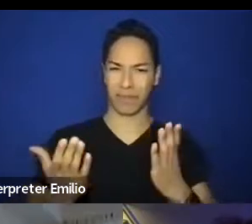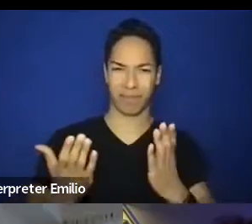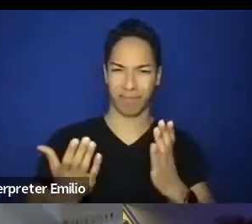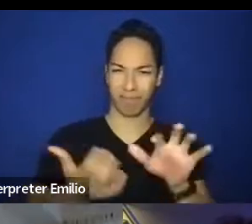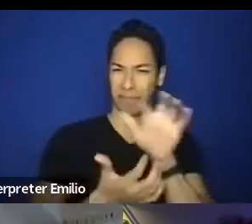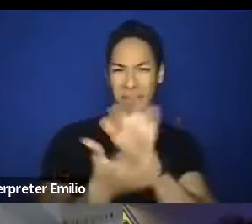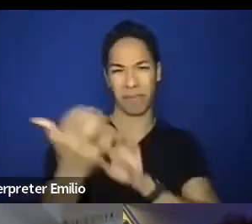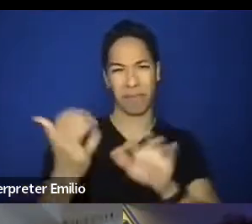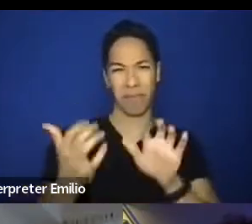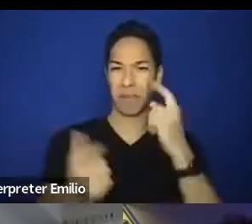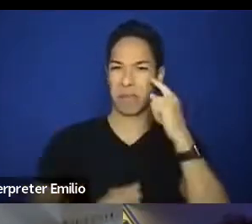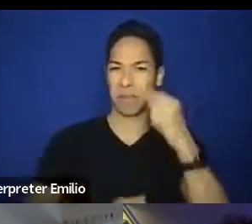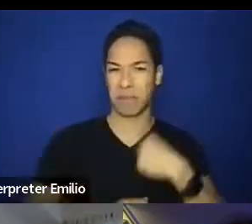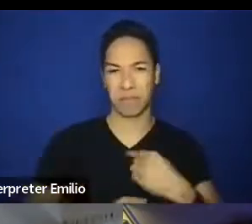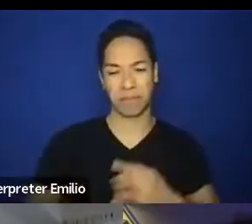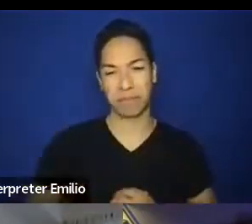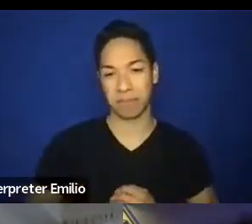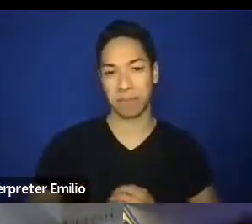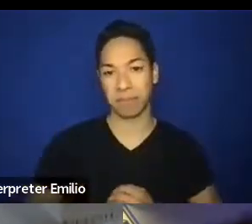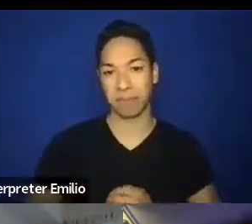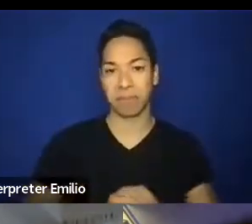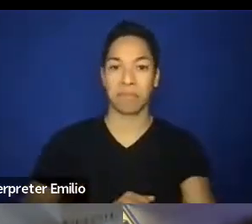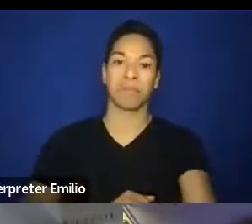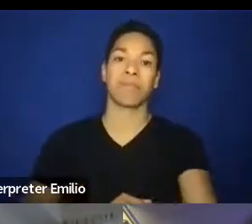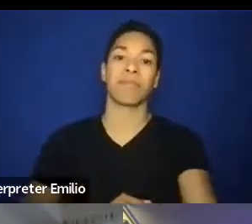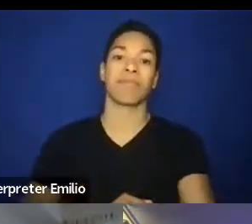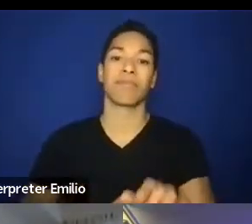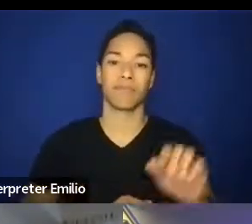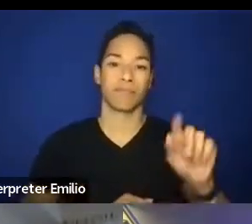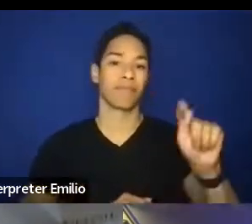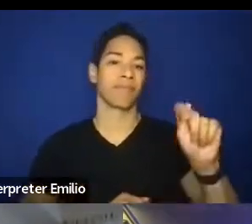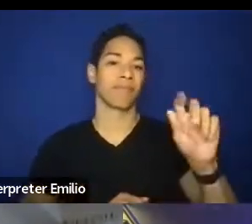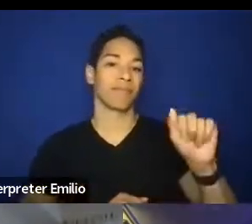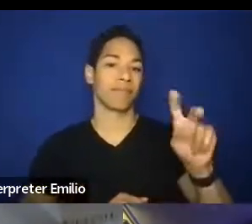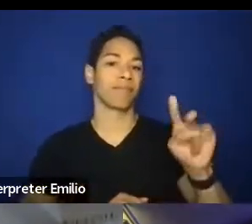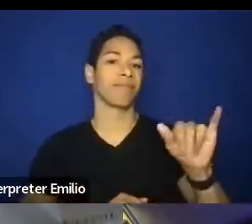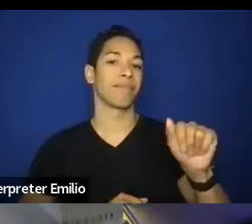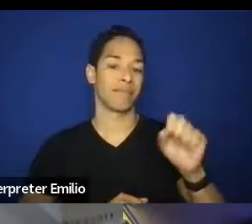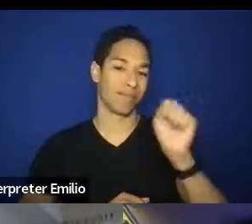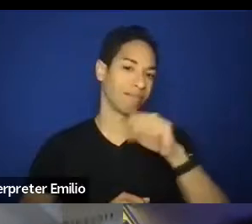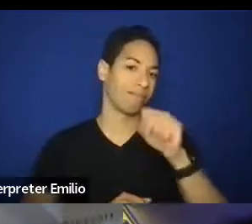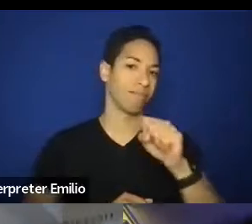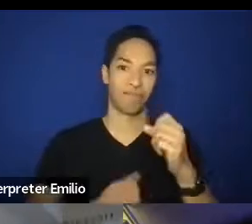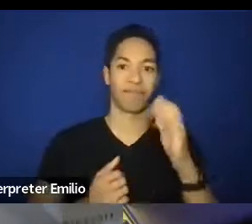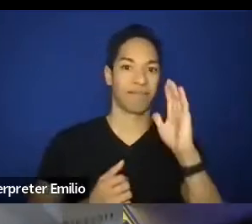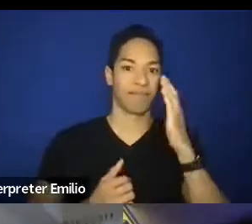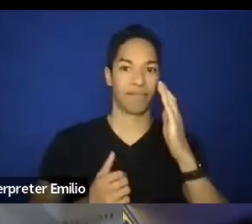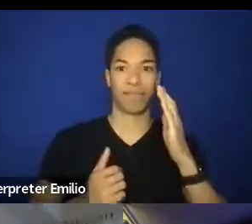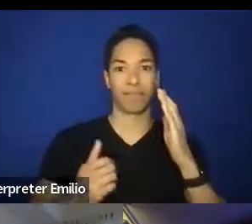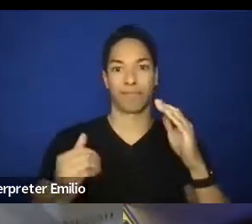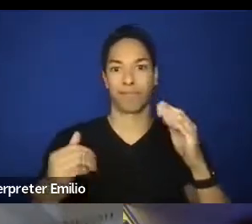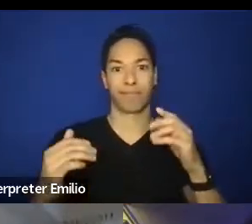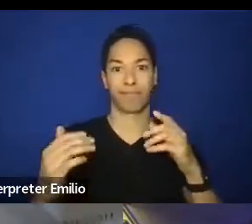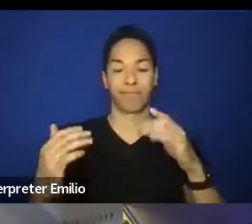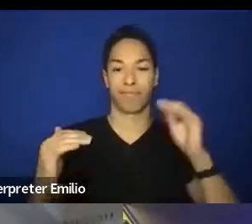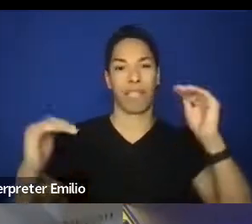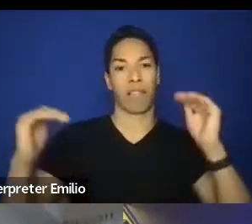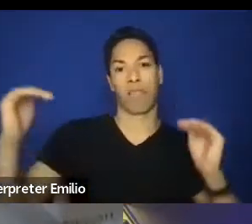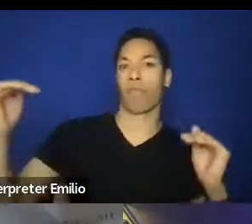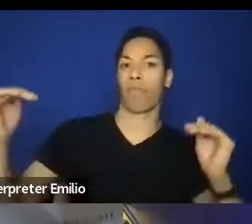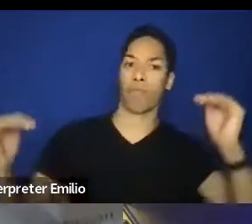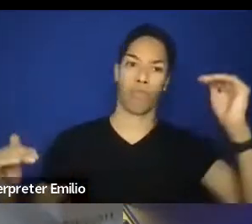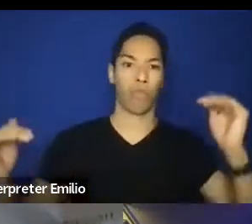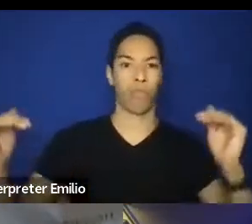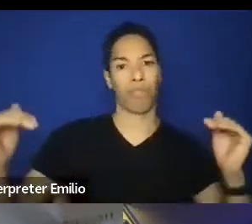I have a belief. 6 songs and 2 sides. Like, yeah. Like all this material to learn. Right.